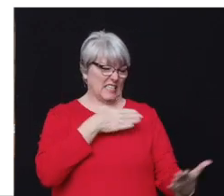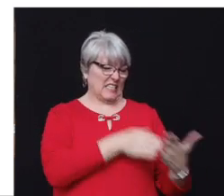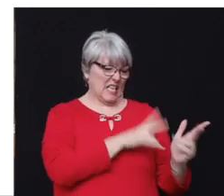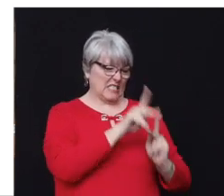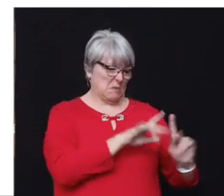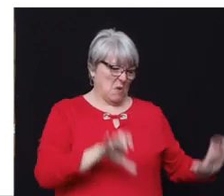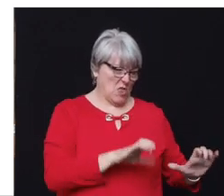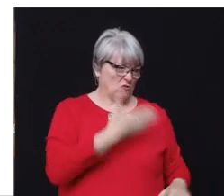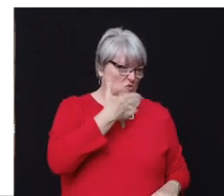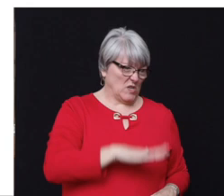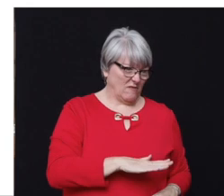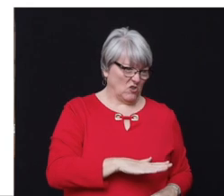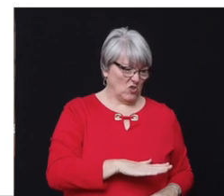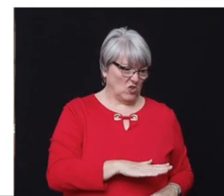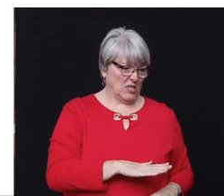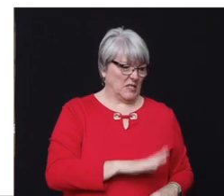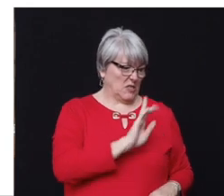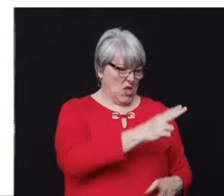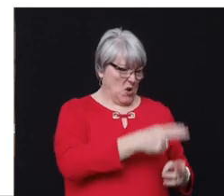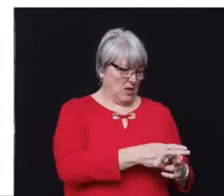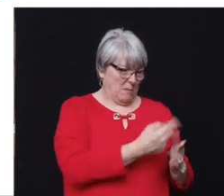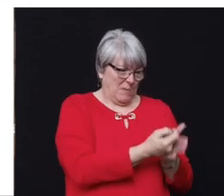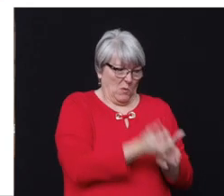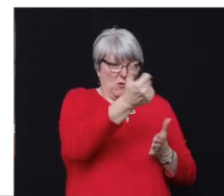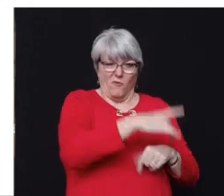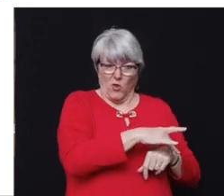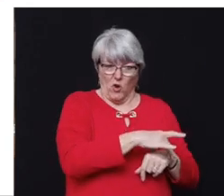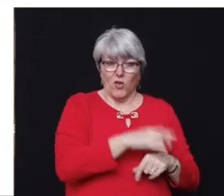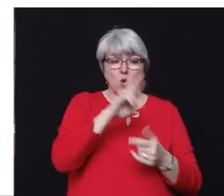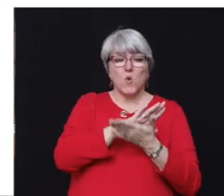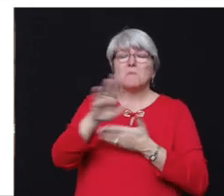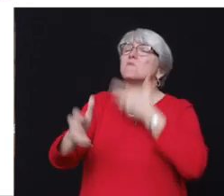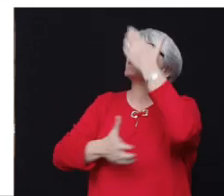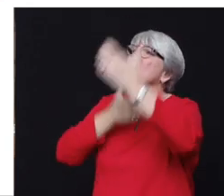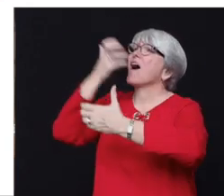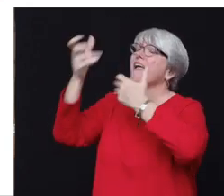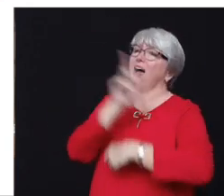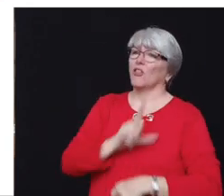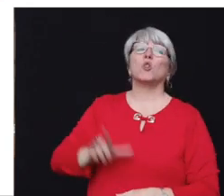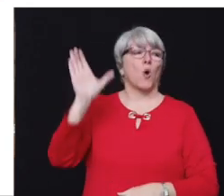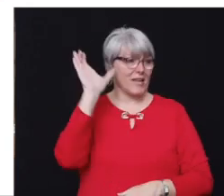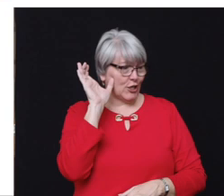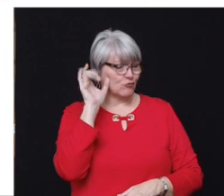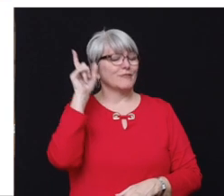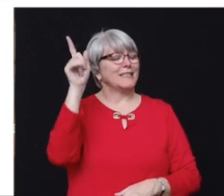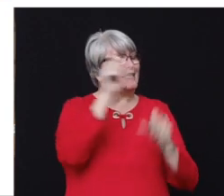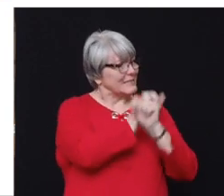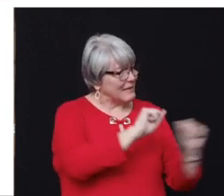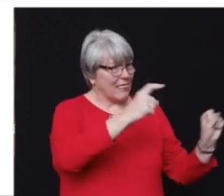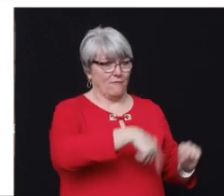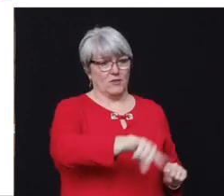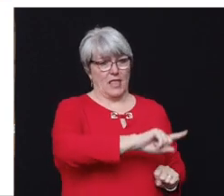evil, to blot out their name from the earth. The righteous cry out, and the Lord hears them. He delivers